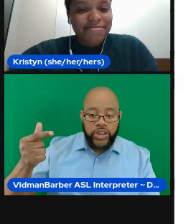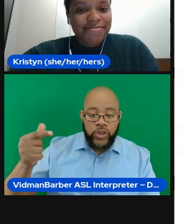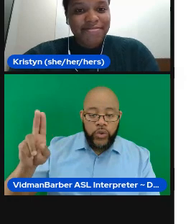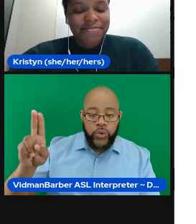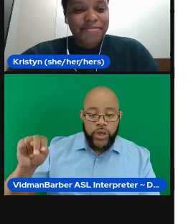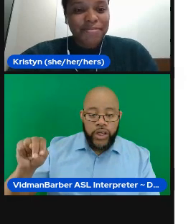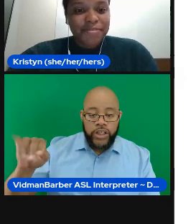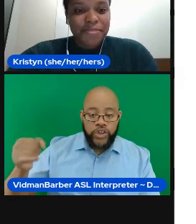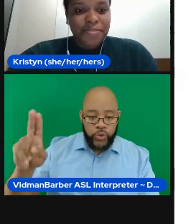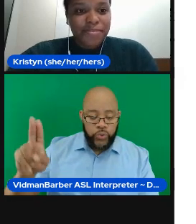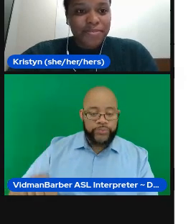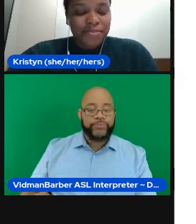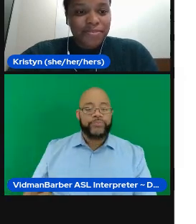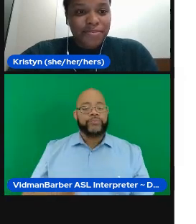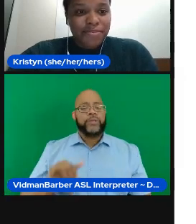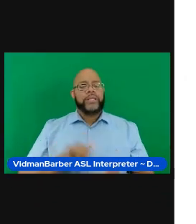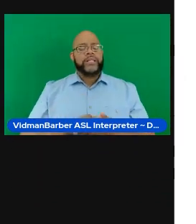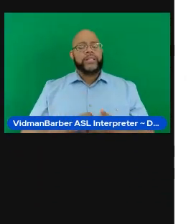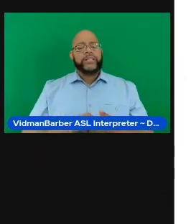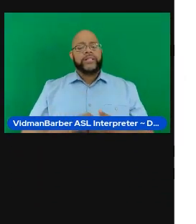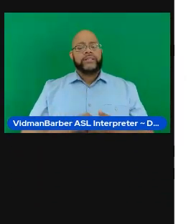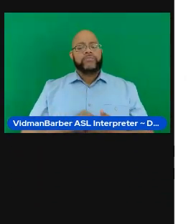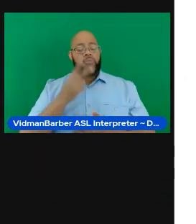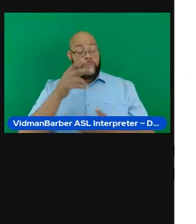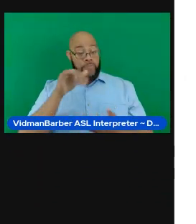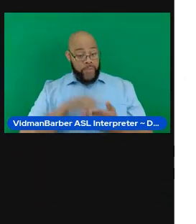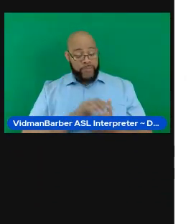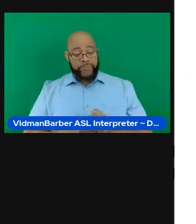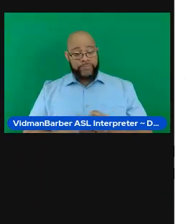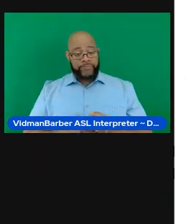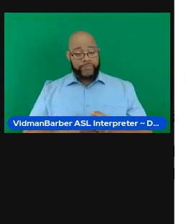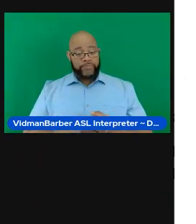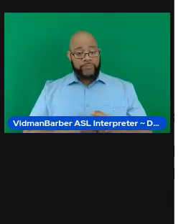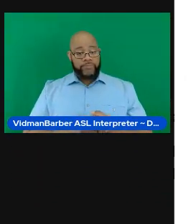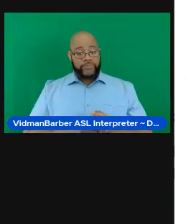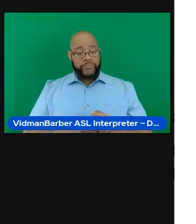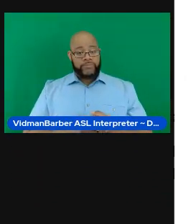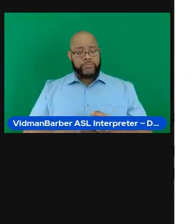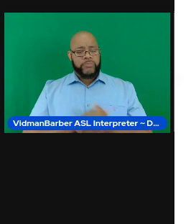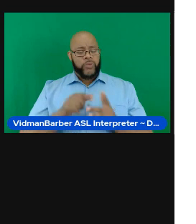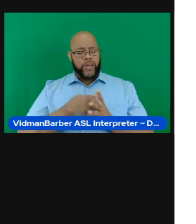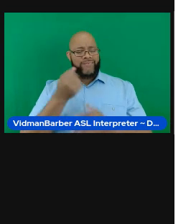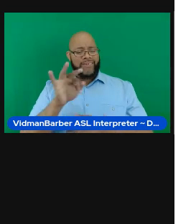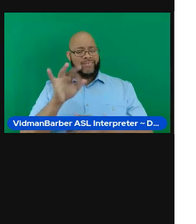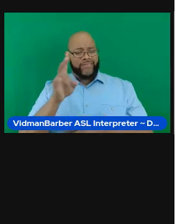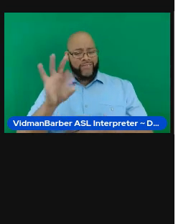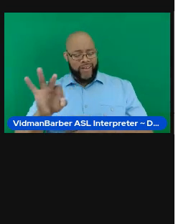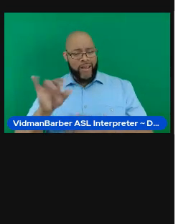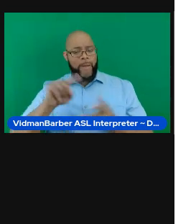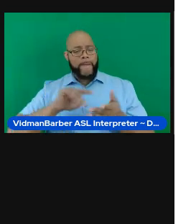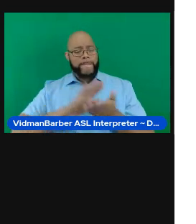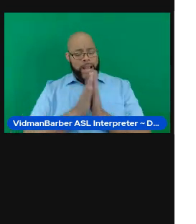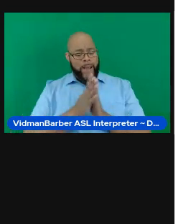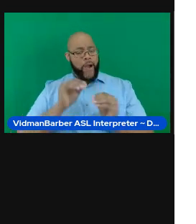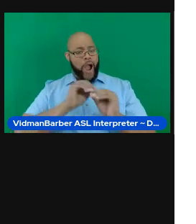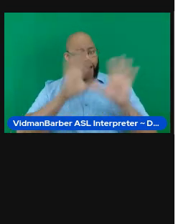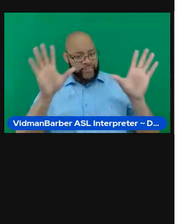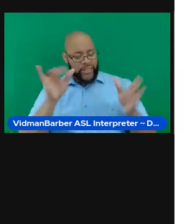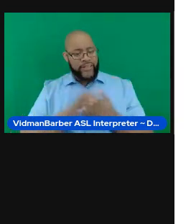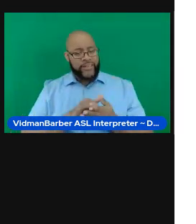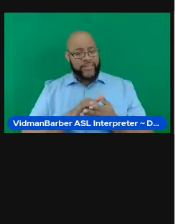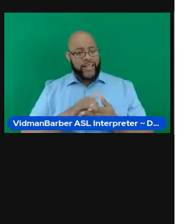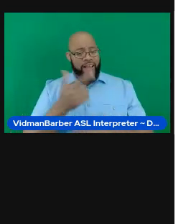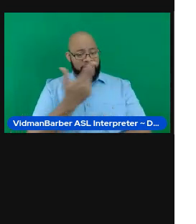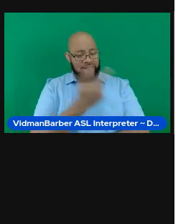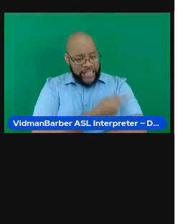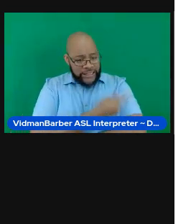since smallpox was eradicated in 1979, it became obvious that